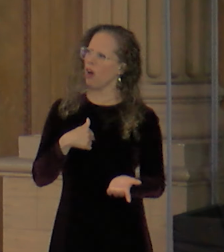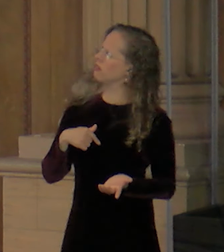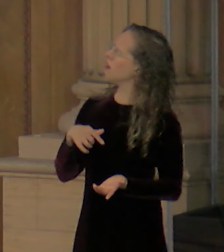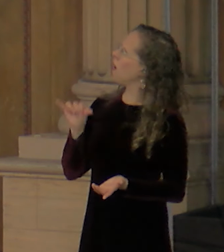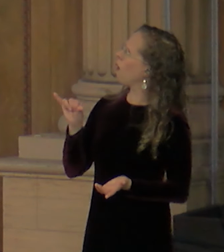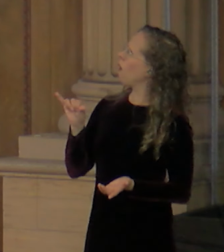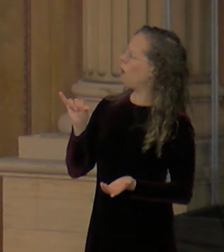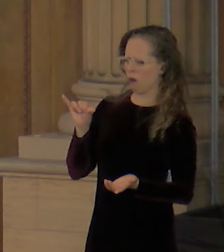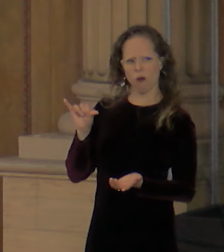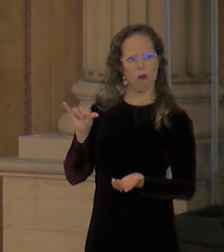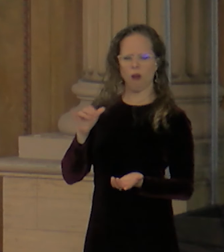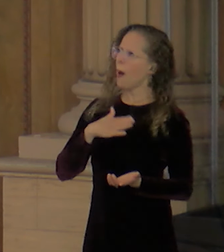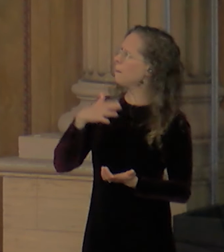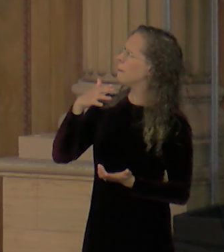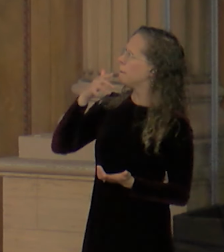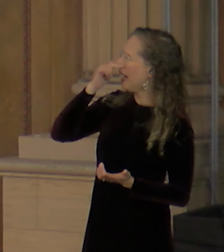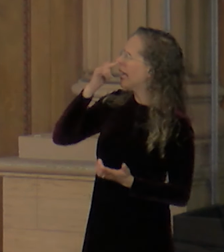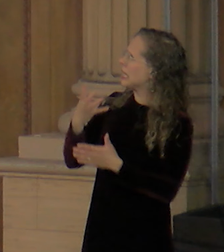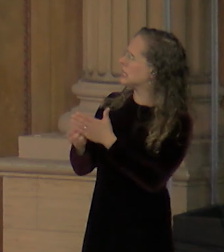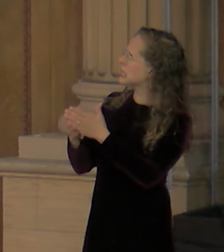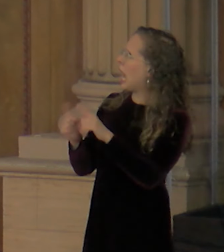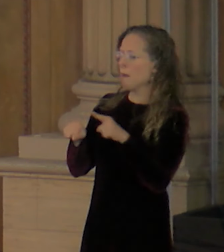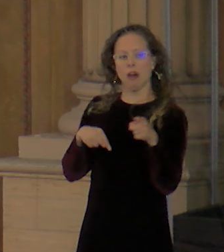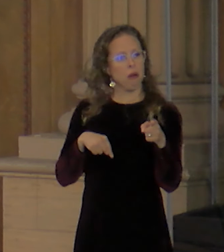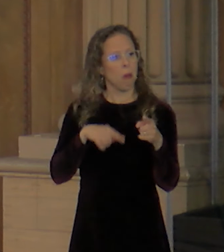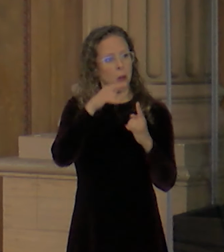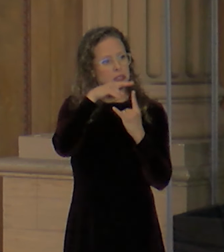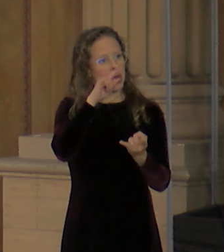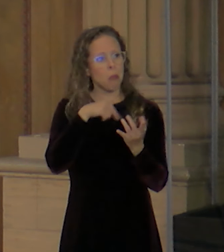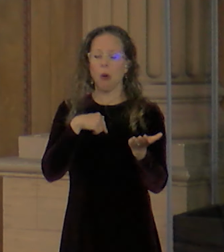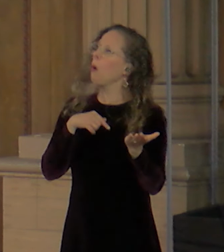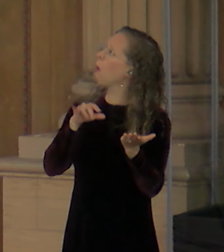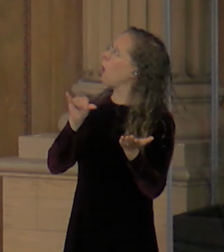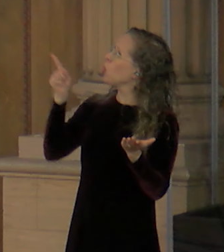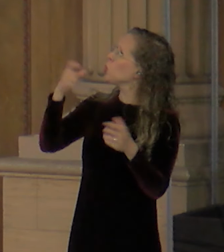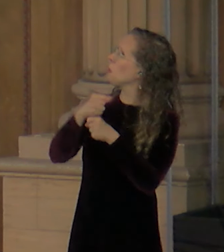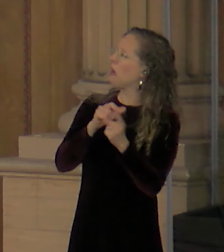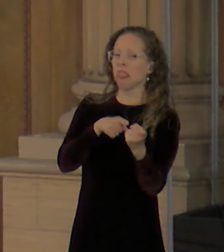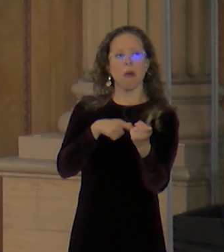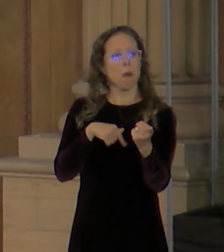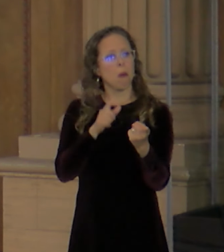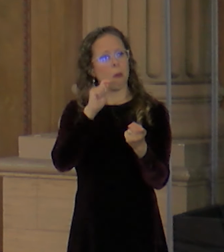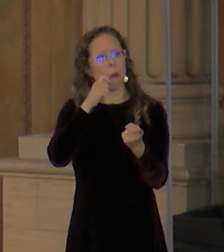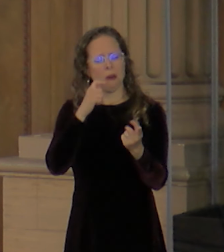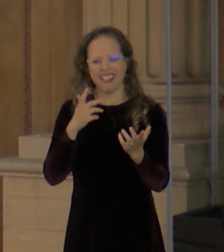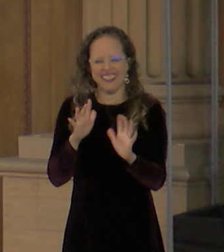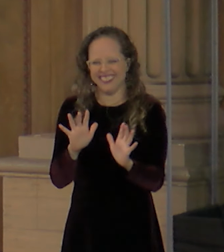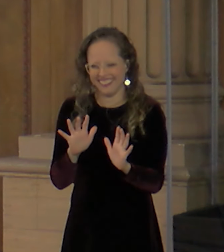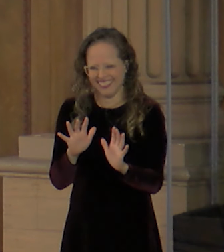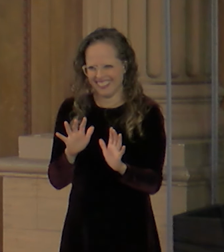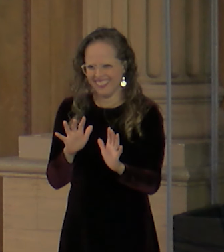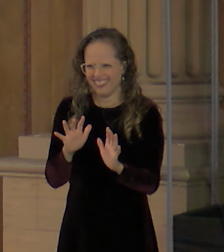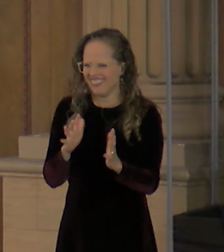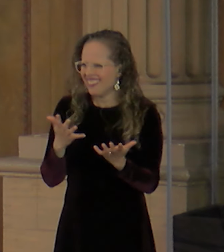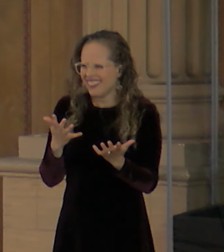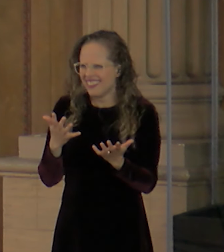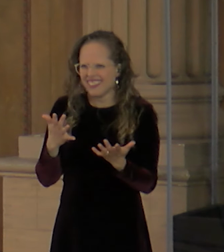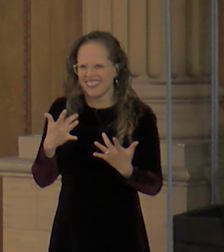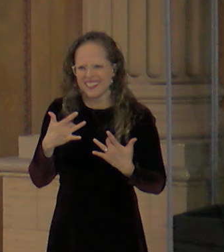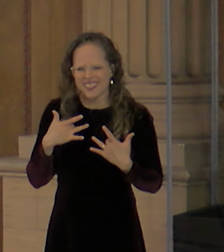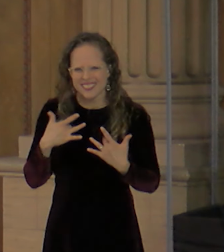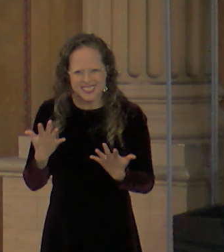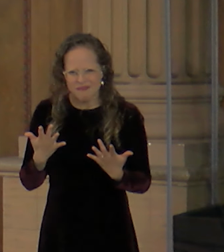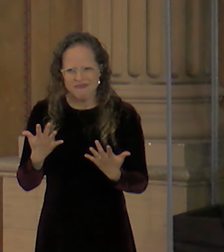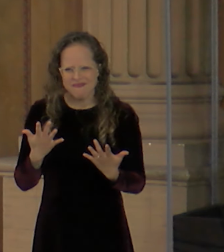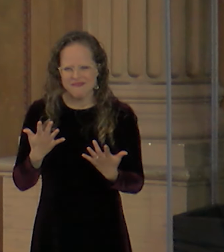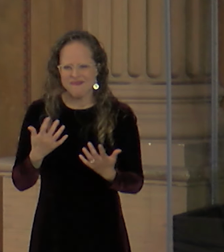but hippos are cool, so I guess I'm okay. Like, that doesn't seem like that's the conclusion that this book is driving after. There's got to be more to it than